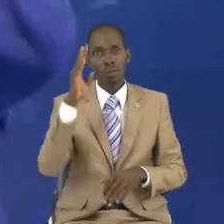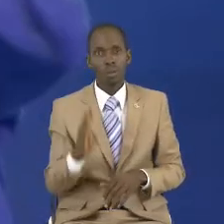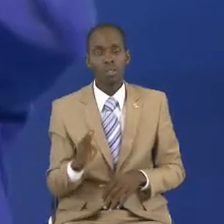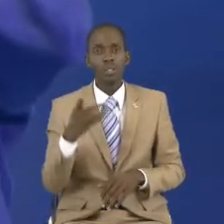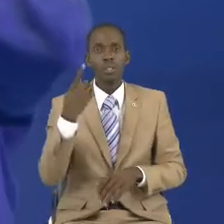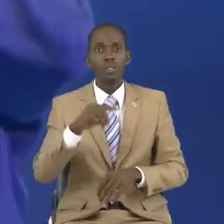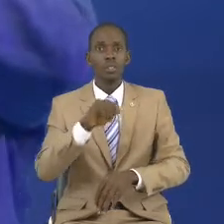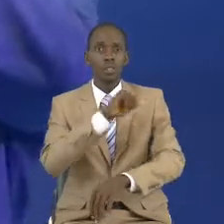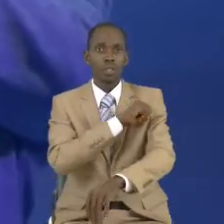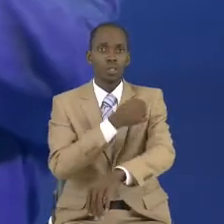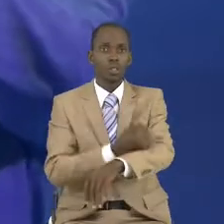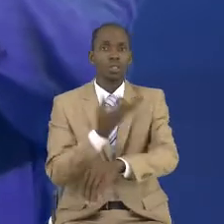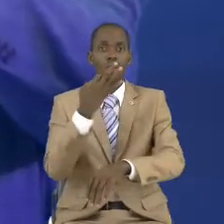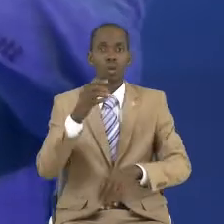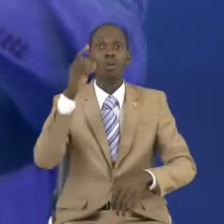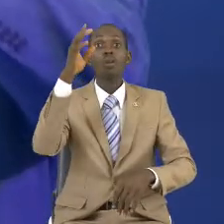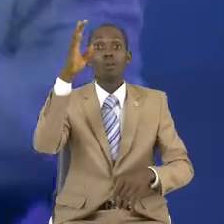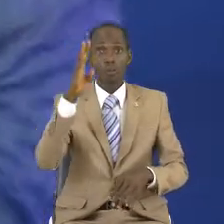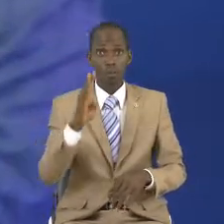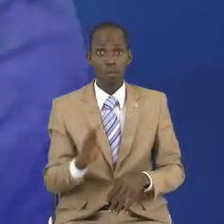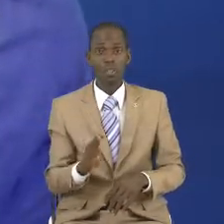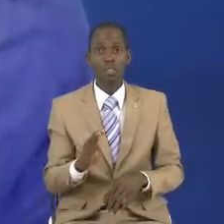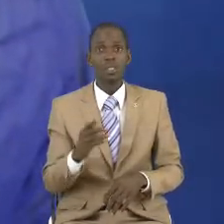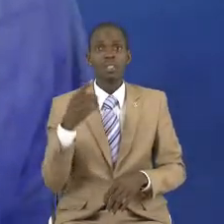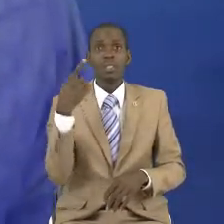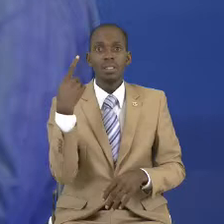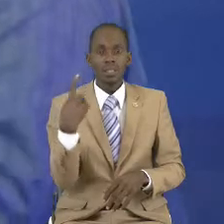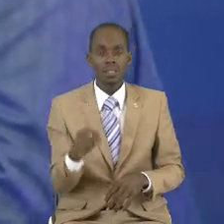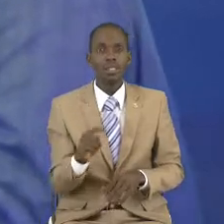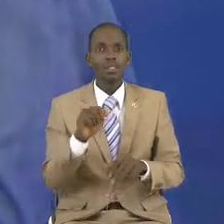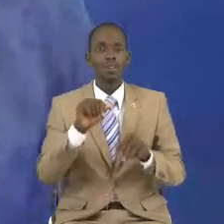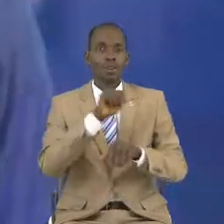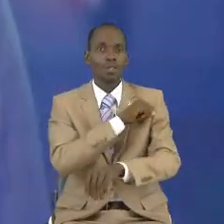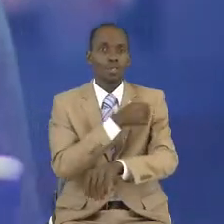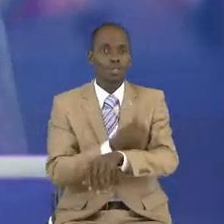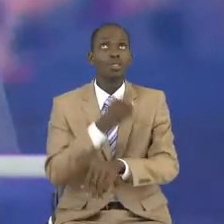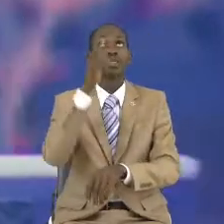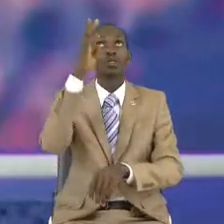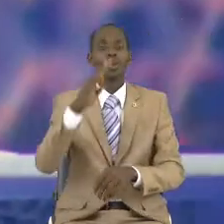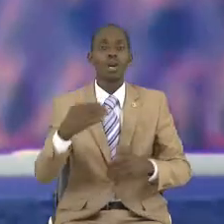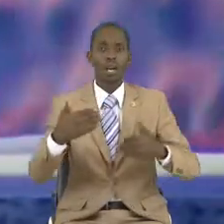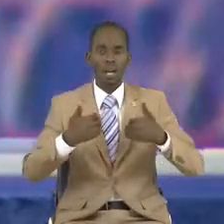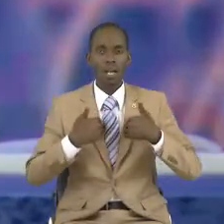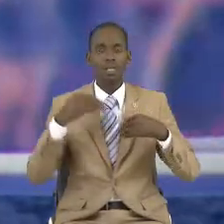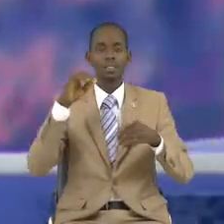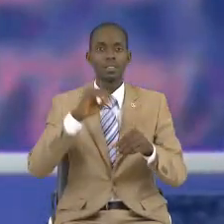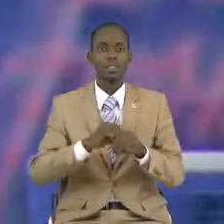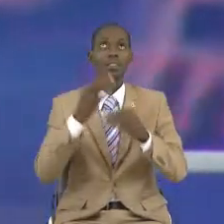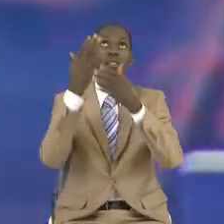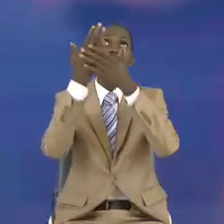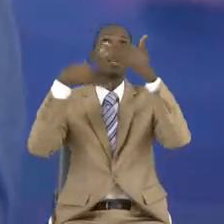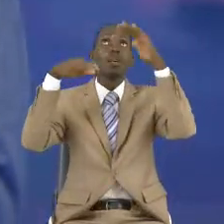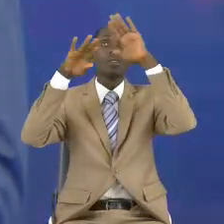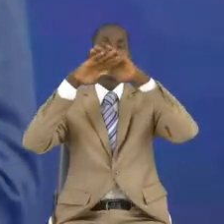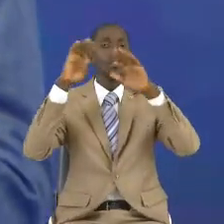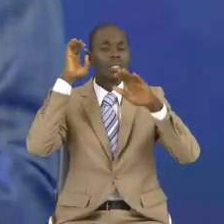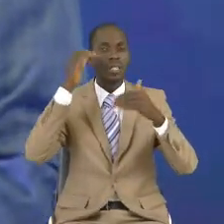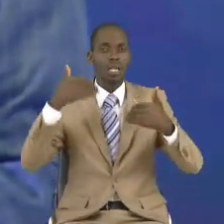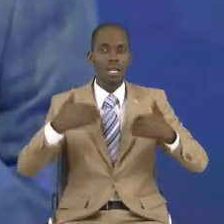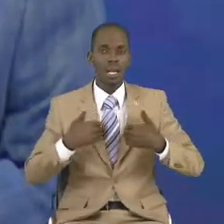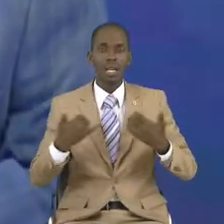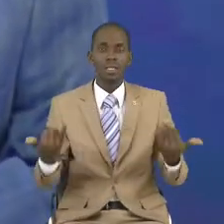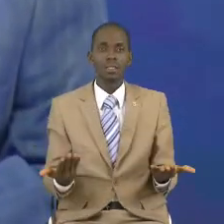of god the authority got out in heaven they urged that authority here on